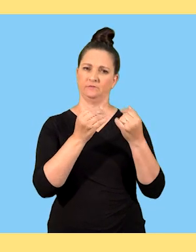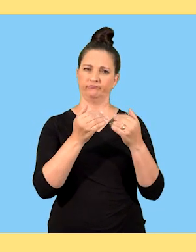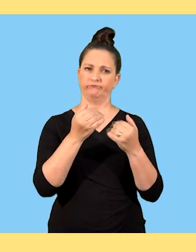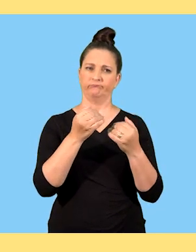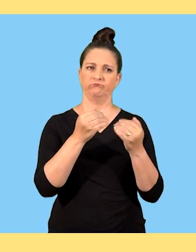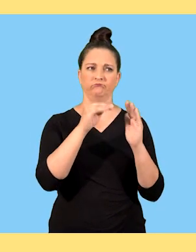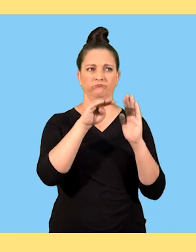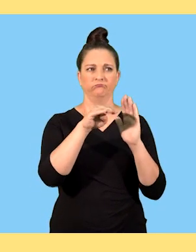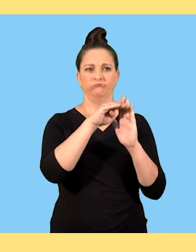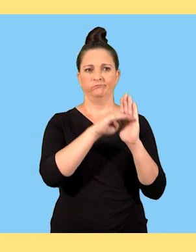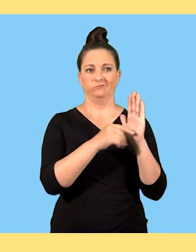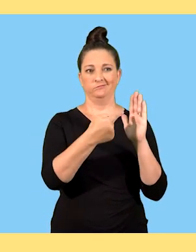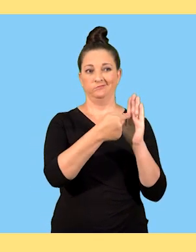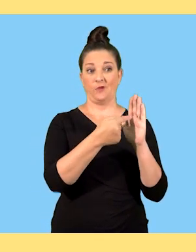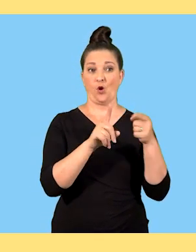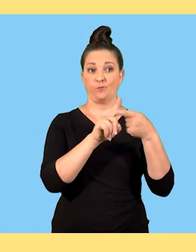debit,